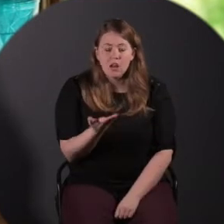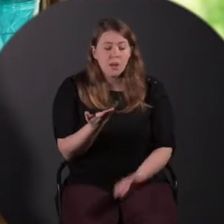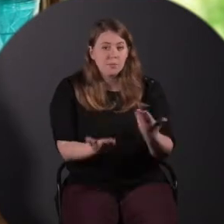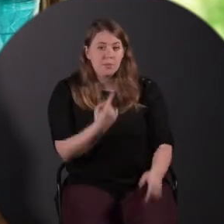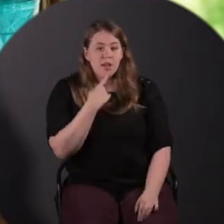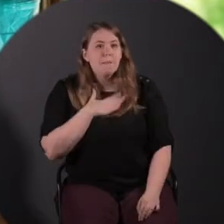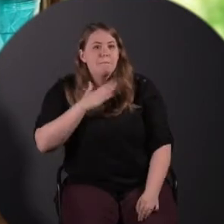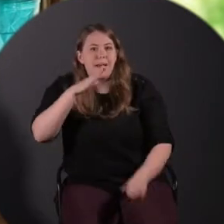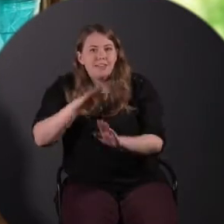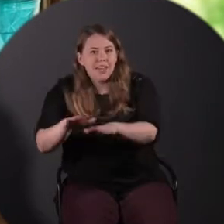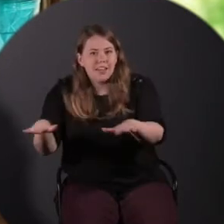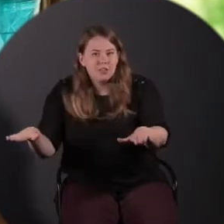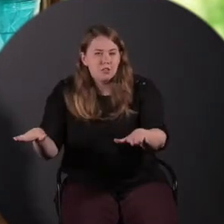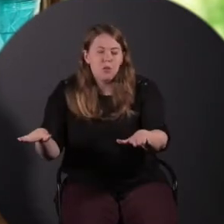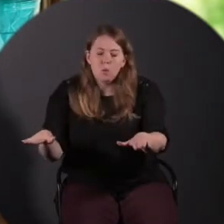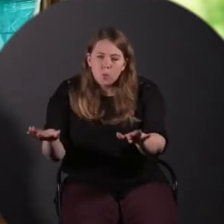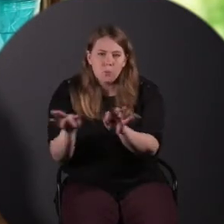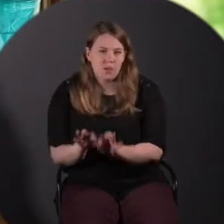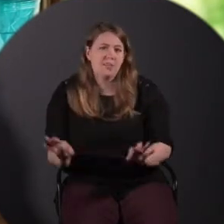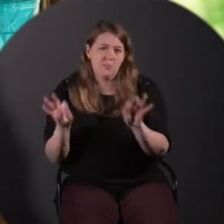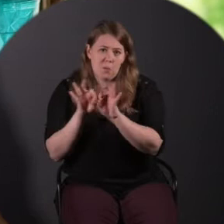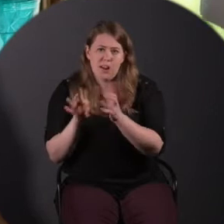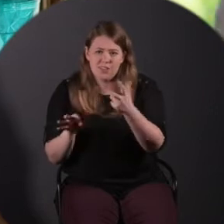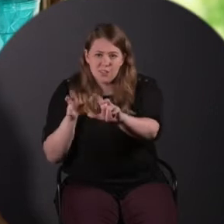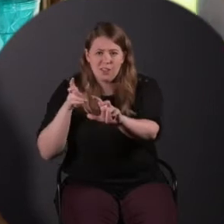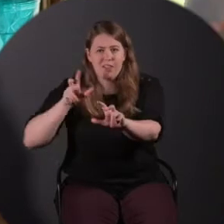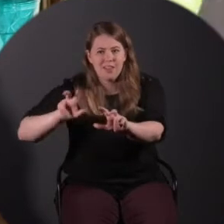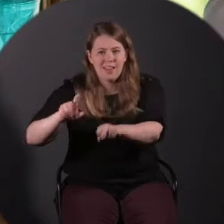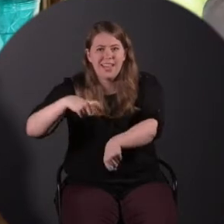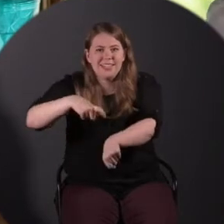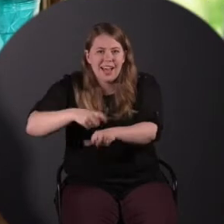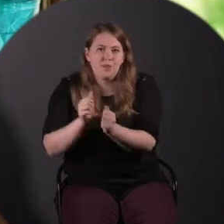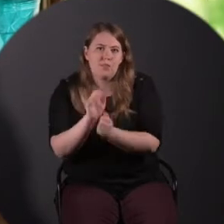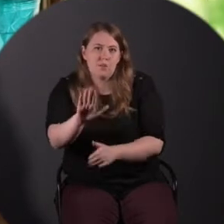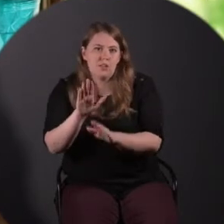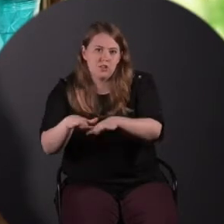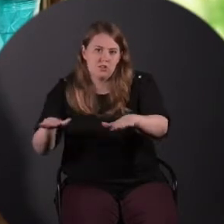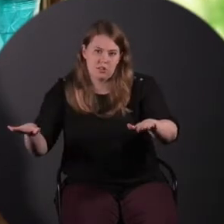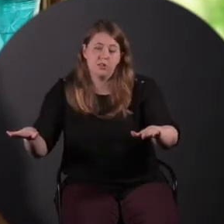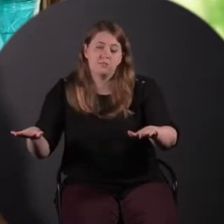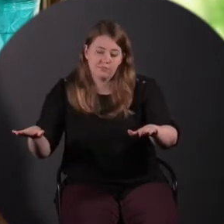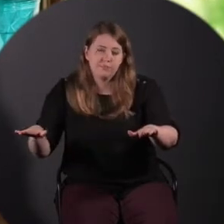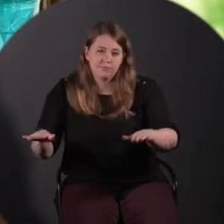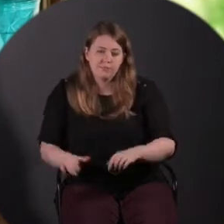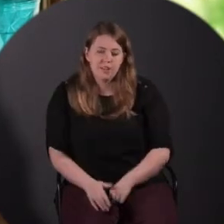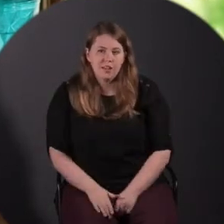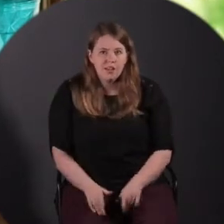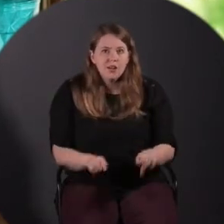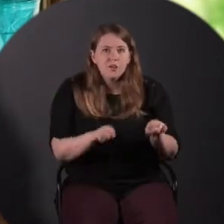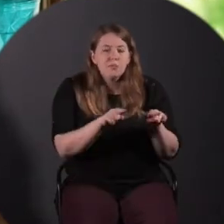time in my kids. And that is the most important thing that you do, that you spend time and invest in your family. But we also